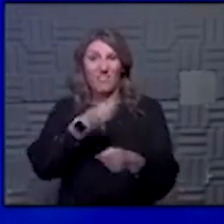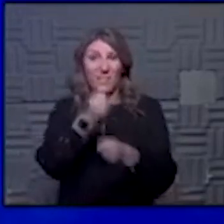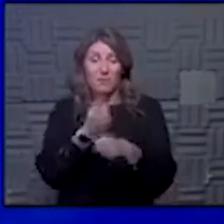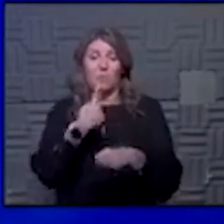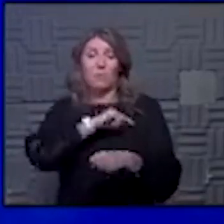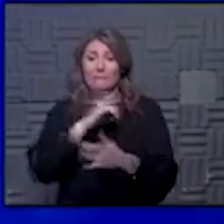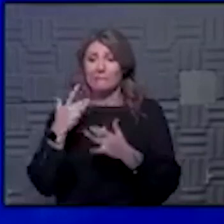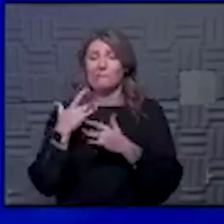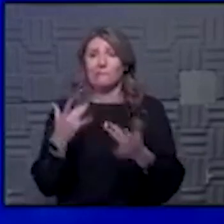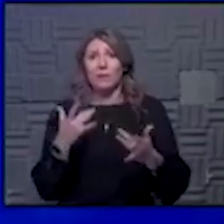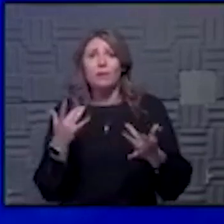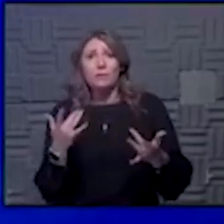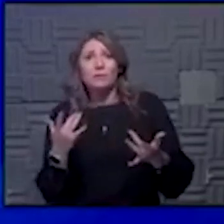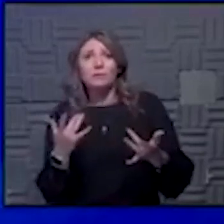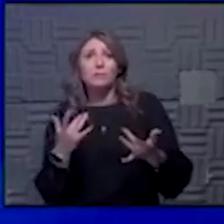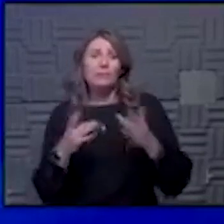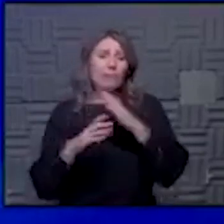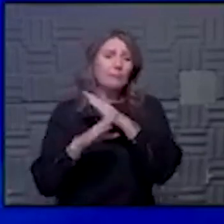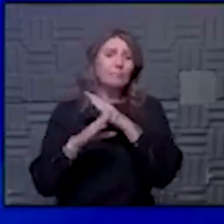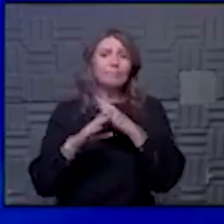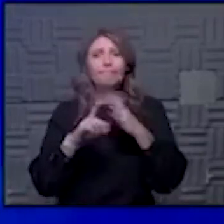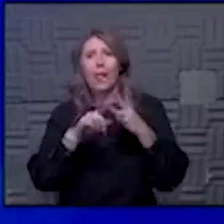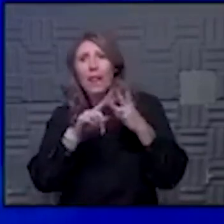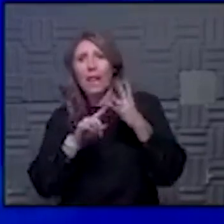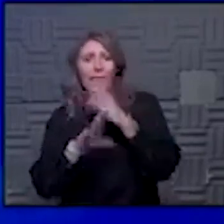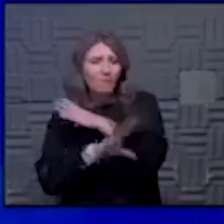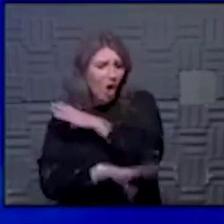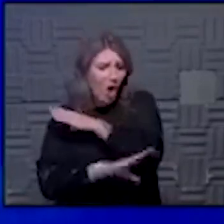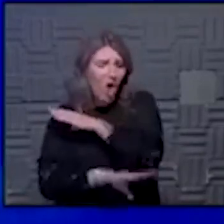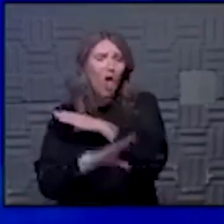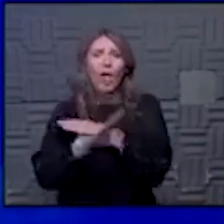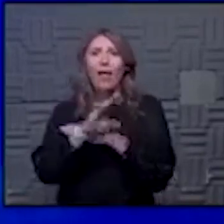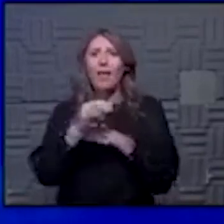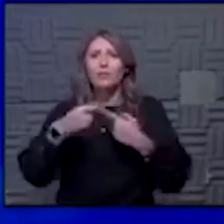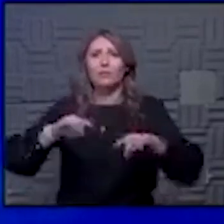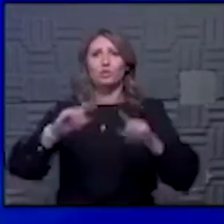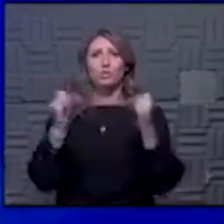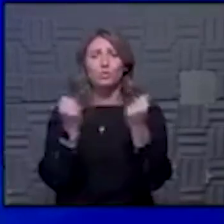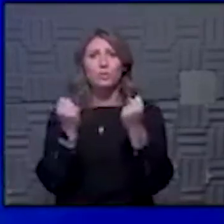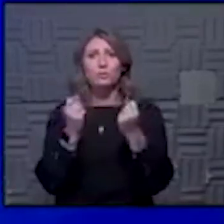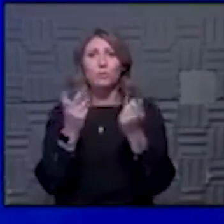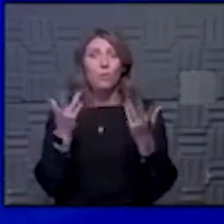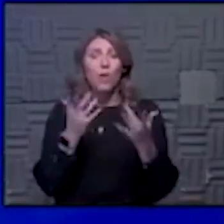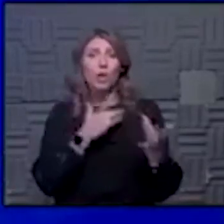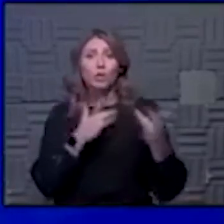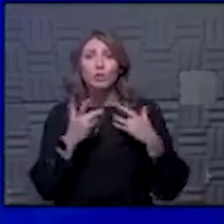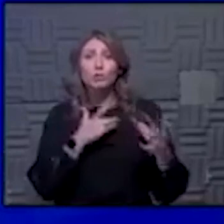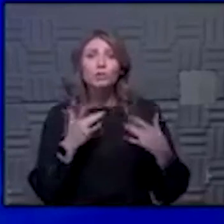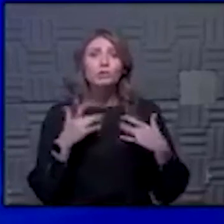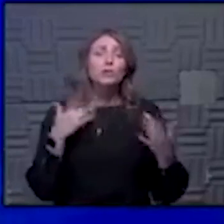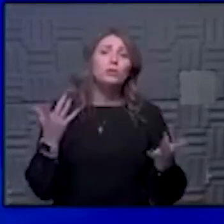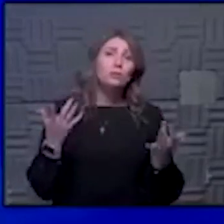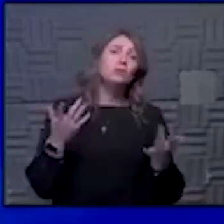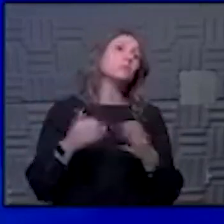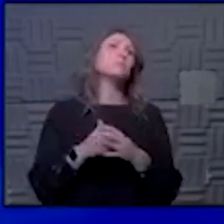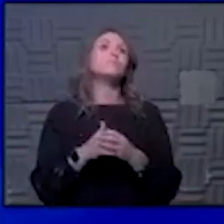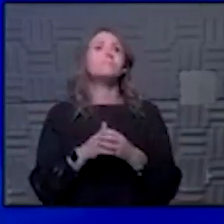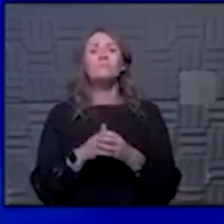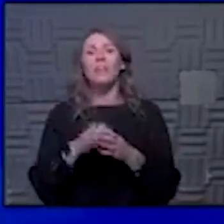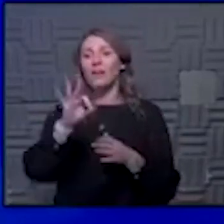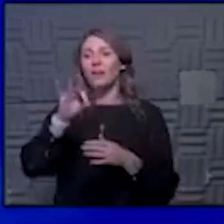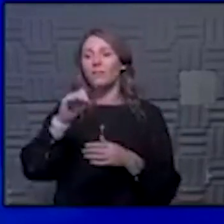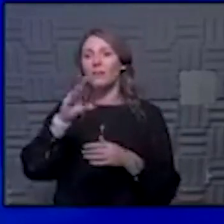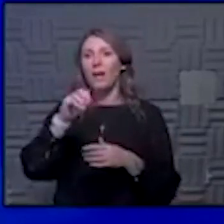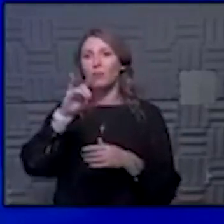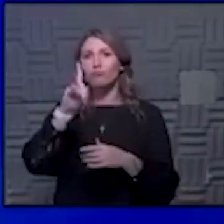in the late fall and into the winter. And what we're concerned about, and what I think Fauci was talking